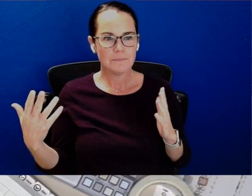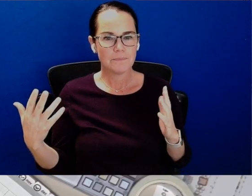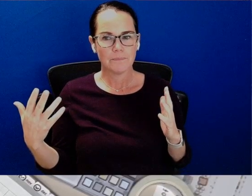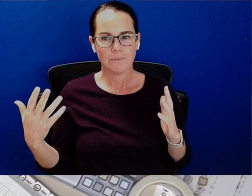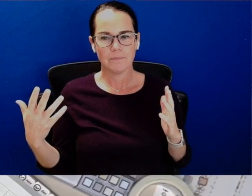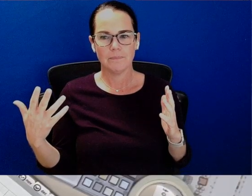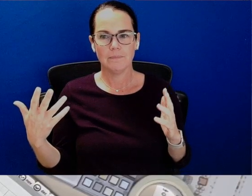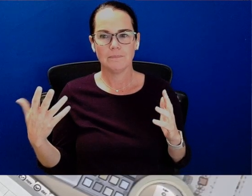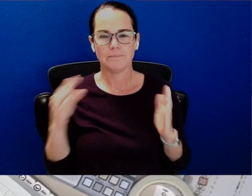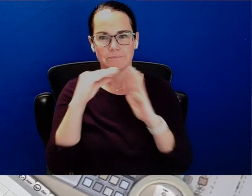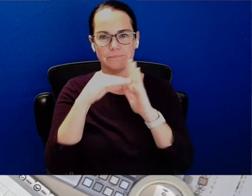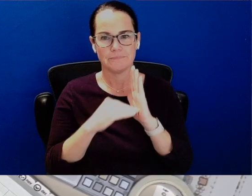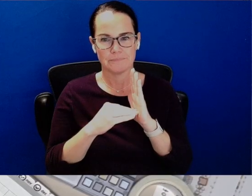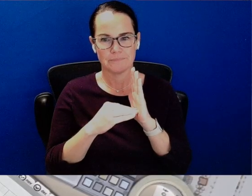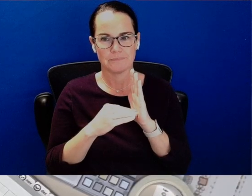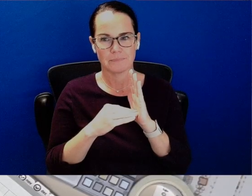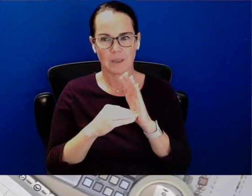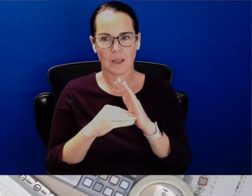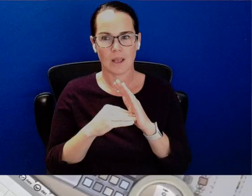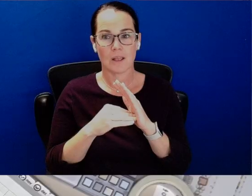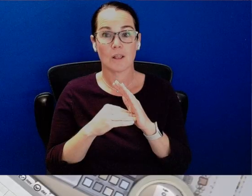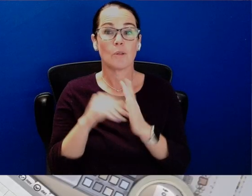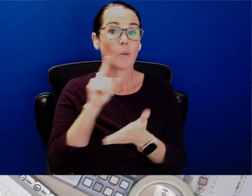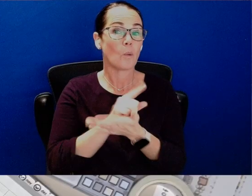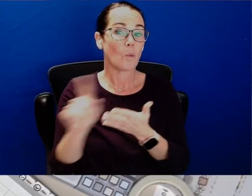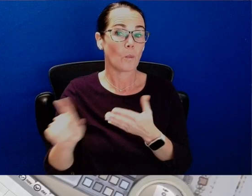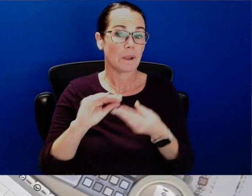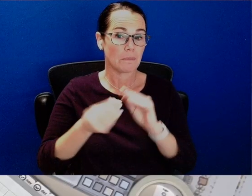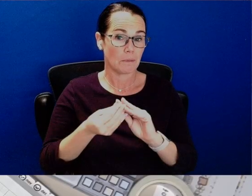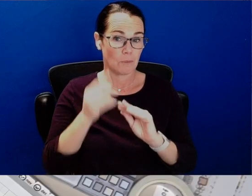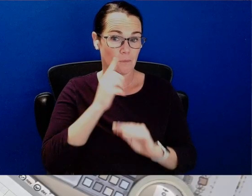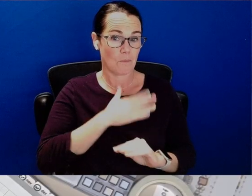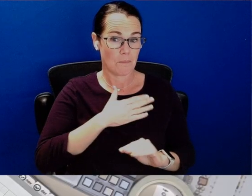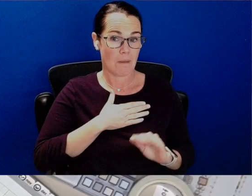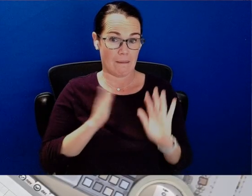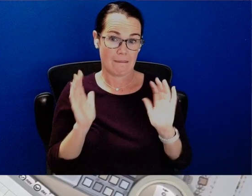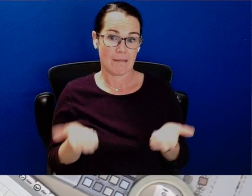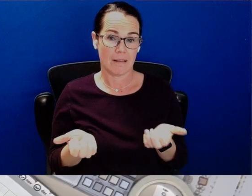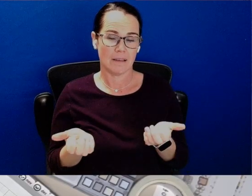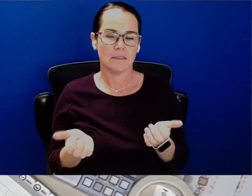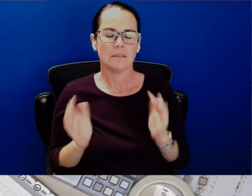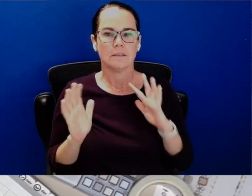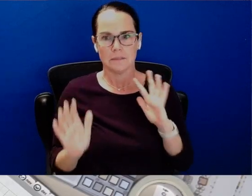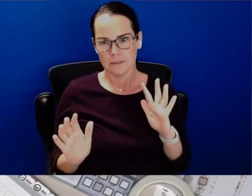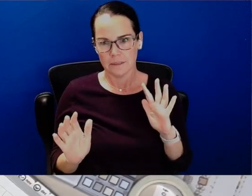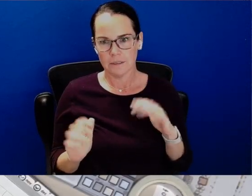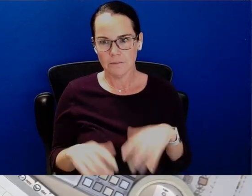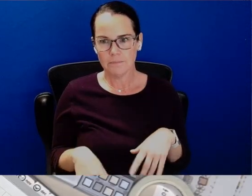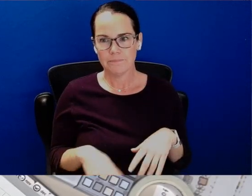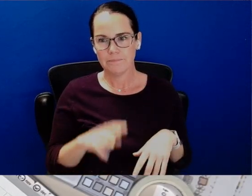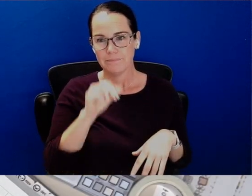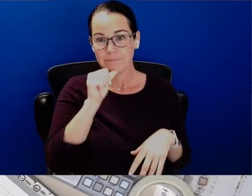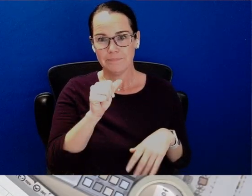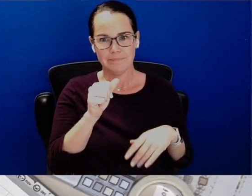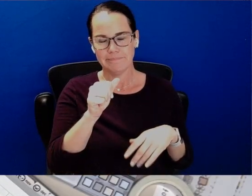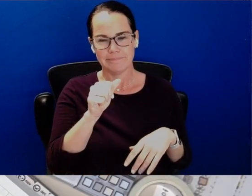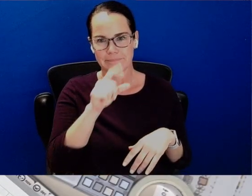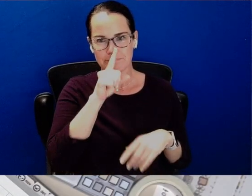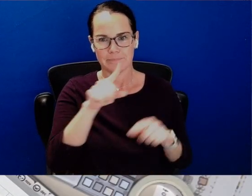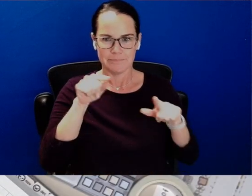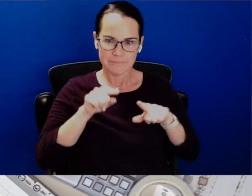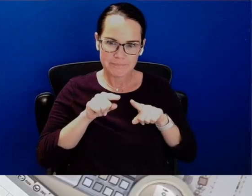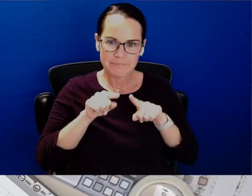are the days or the week numbers of my classes. So it's not quite